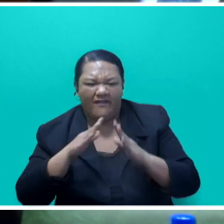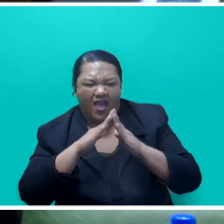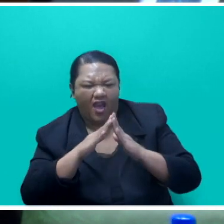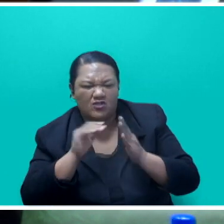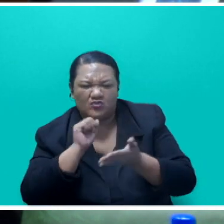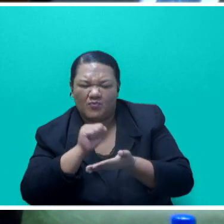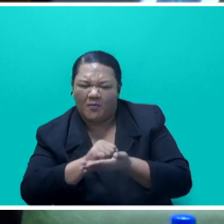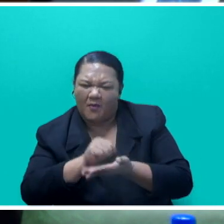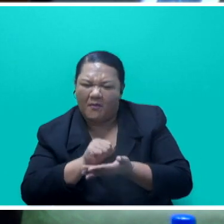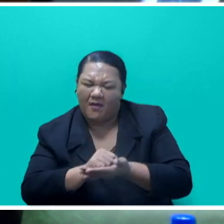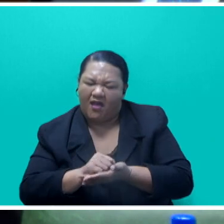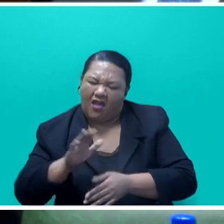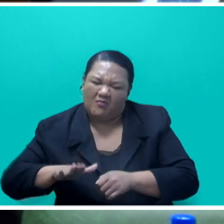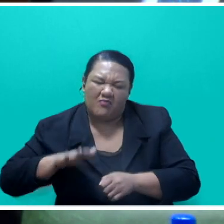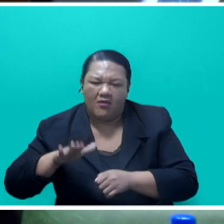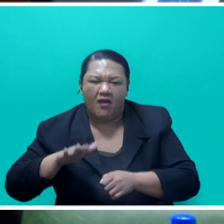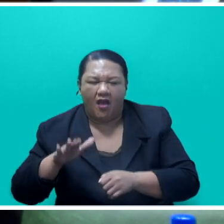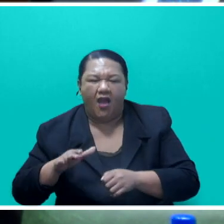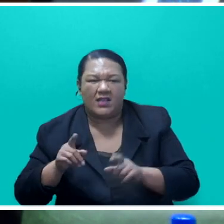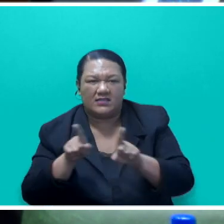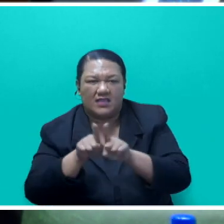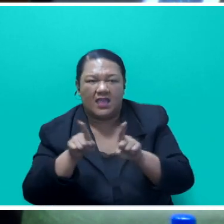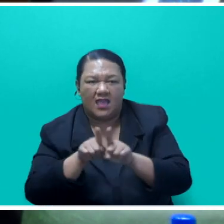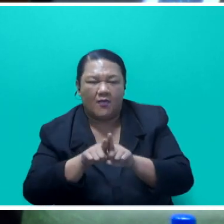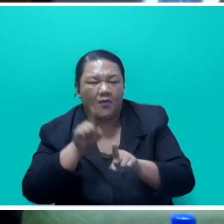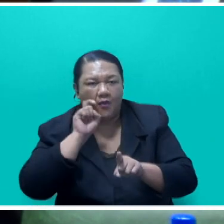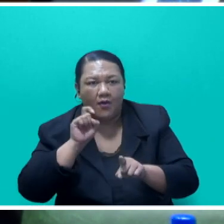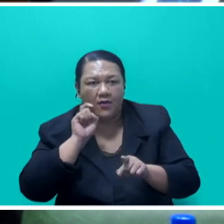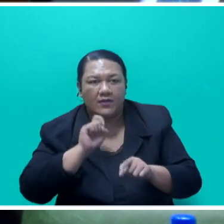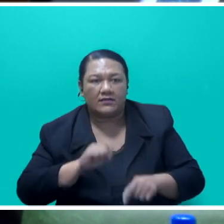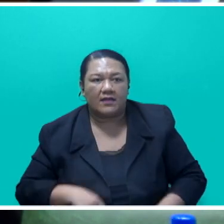from all over the country have expressed a strong condemnation.